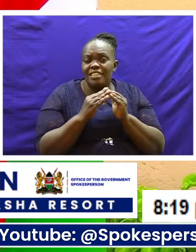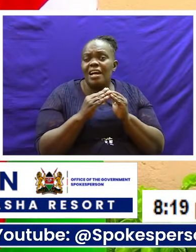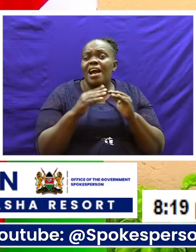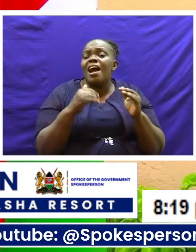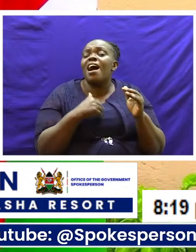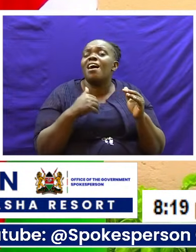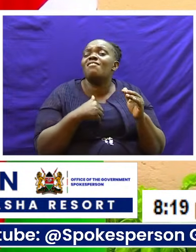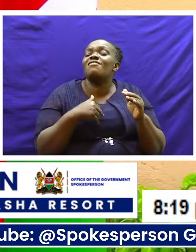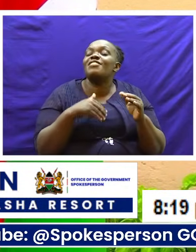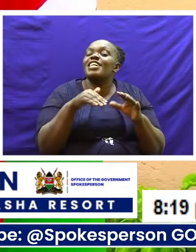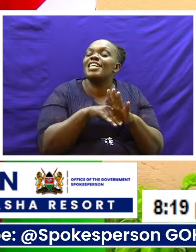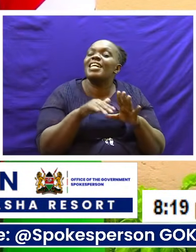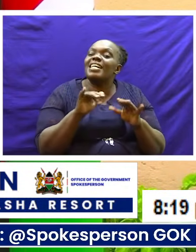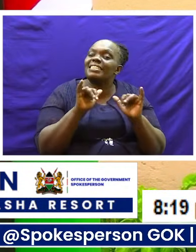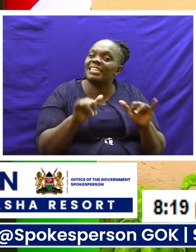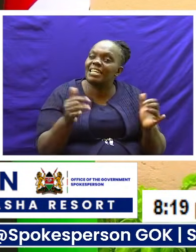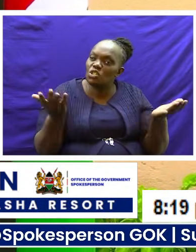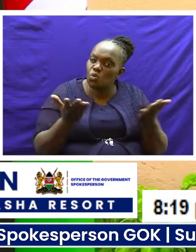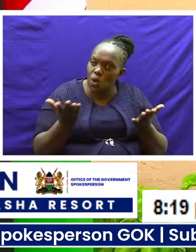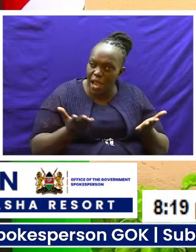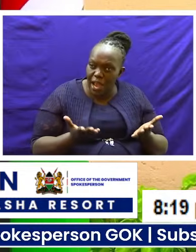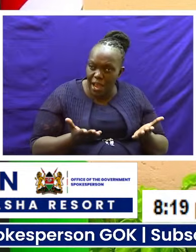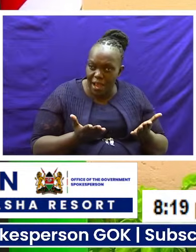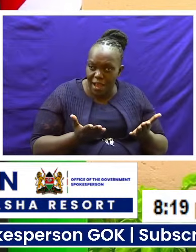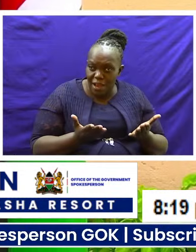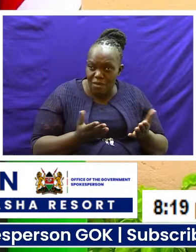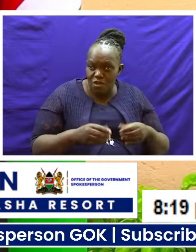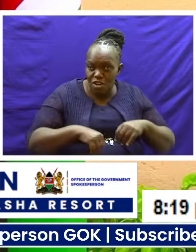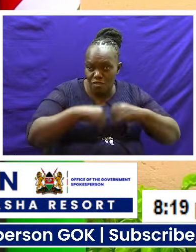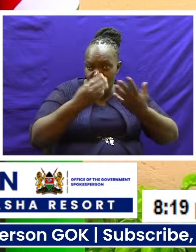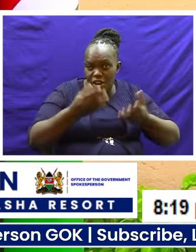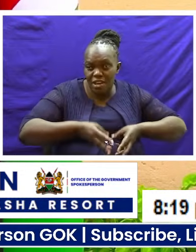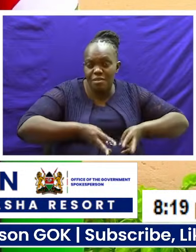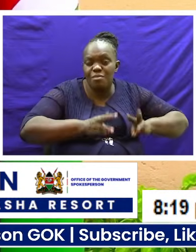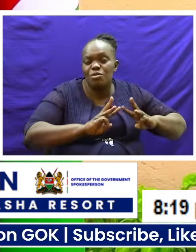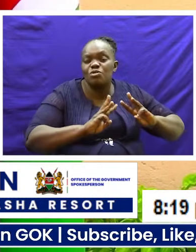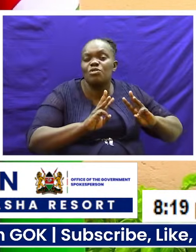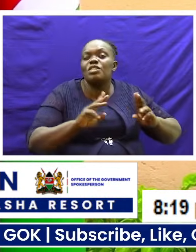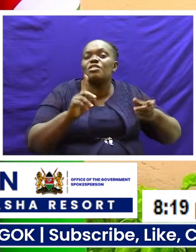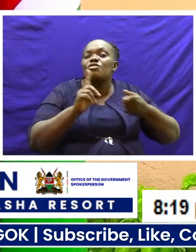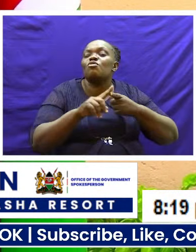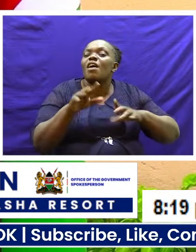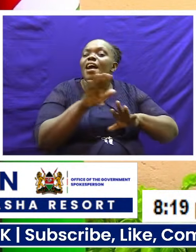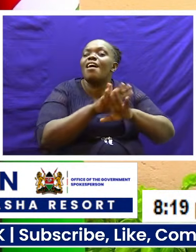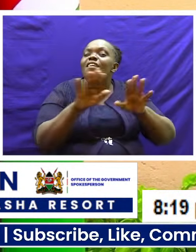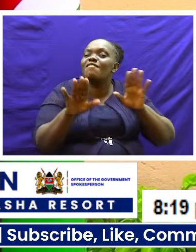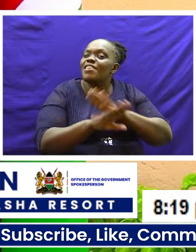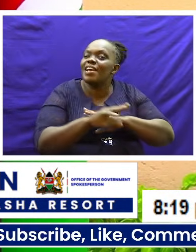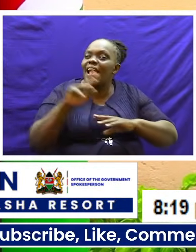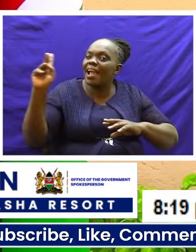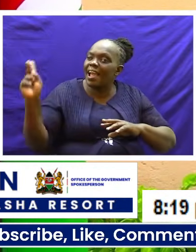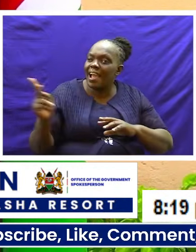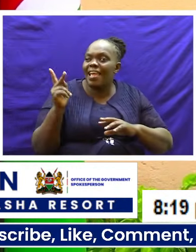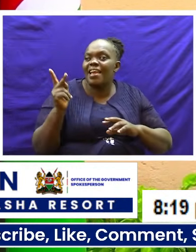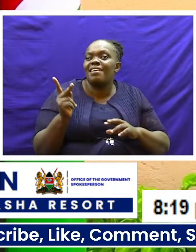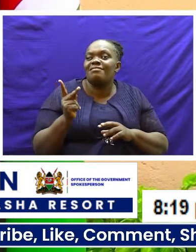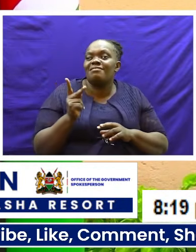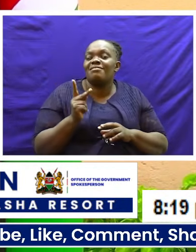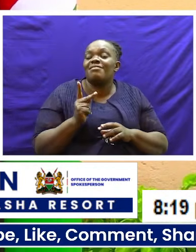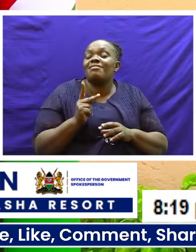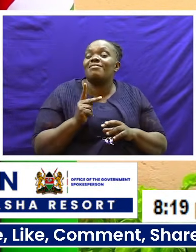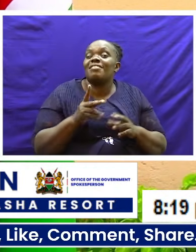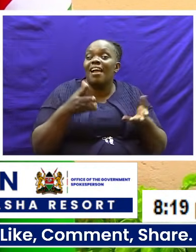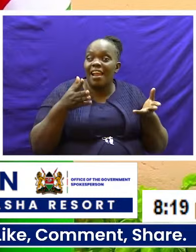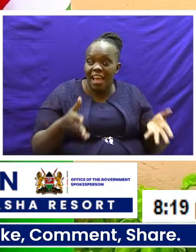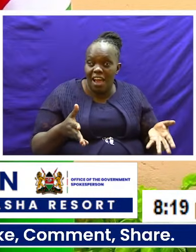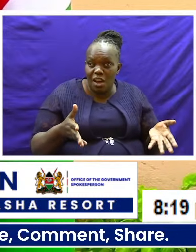We are at a stage where we provide opportunities to every Kenyan. The